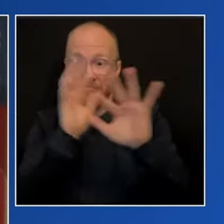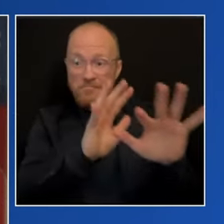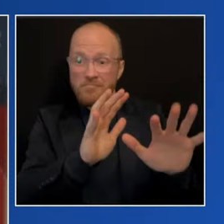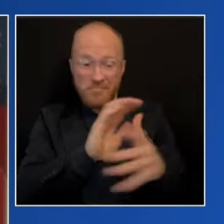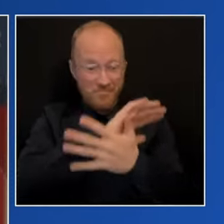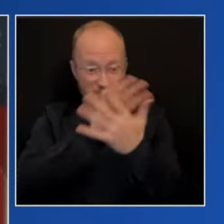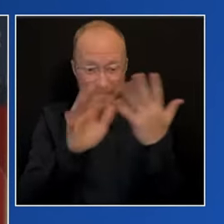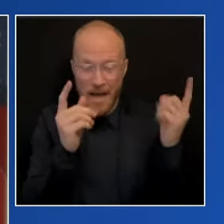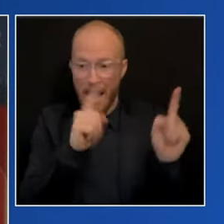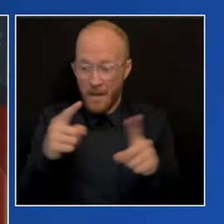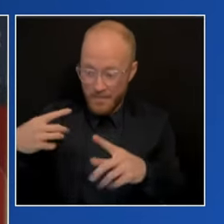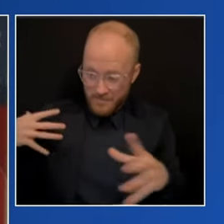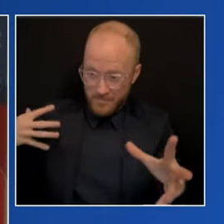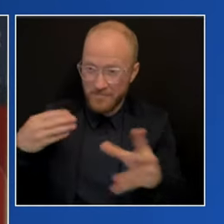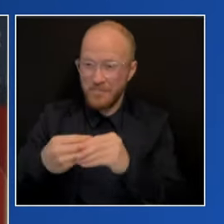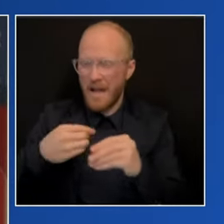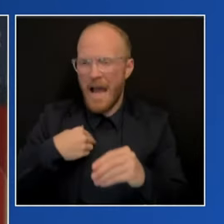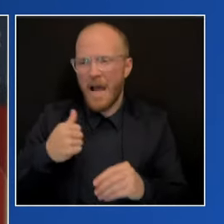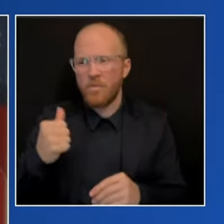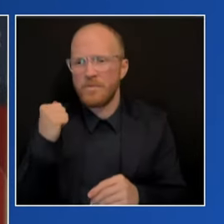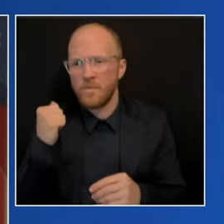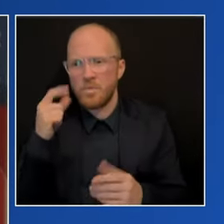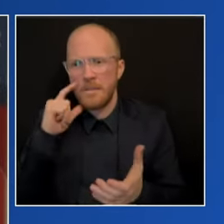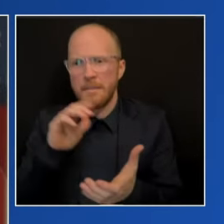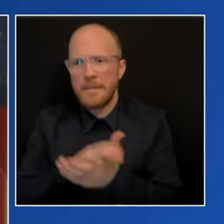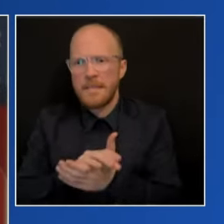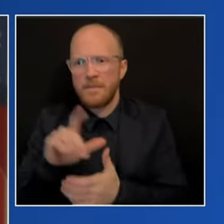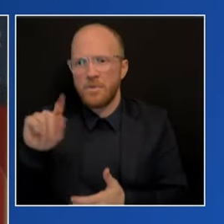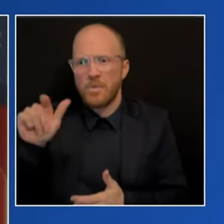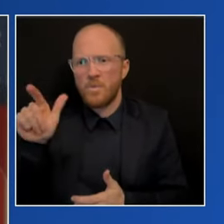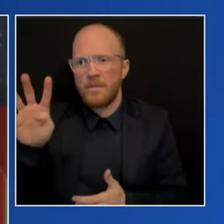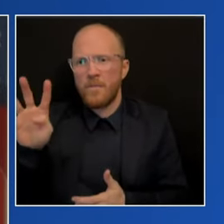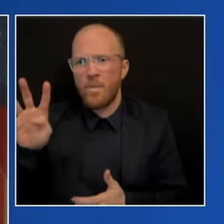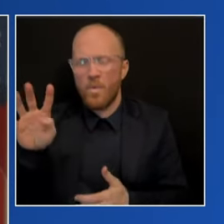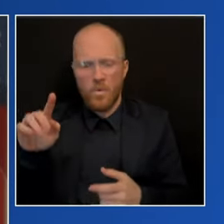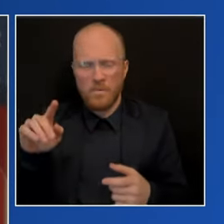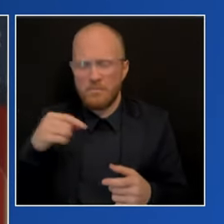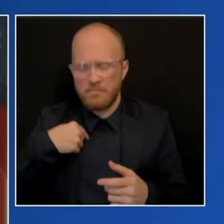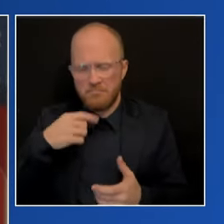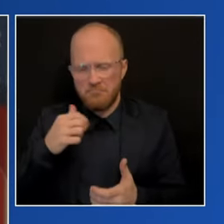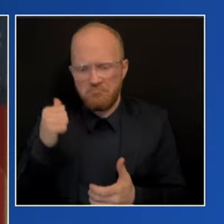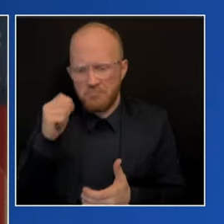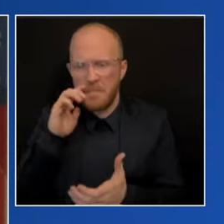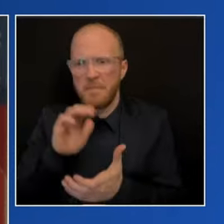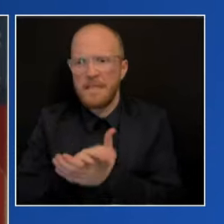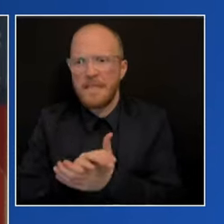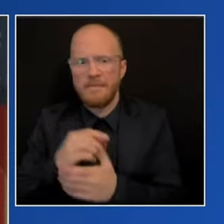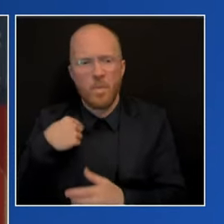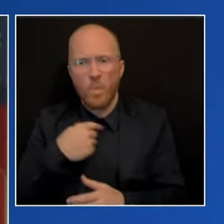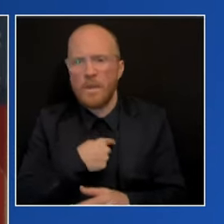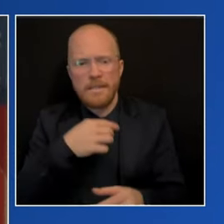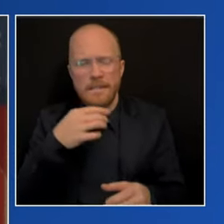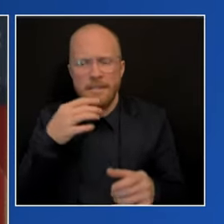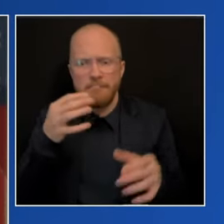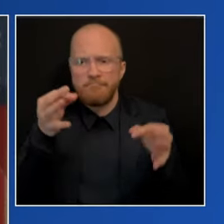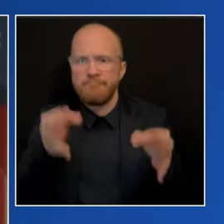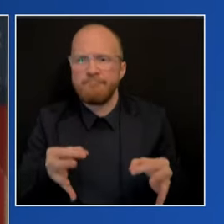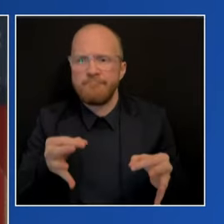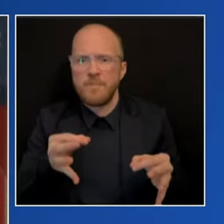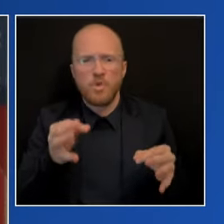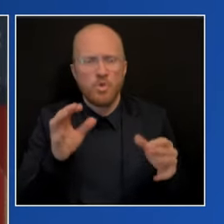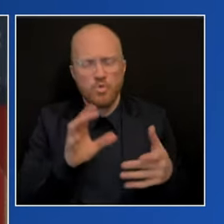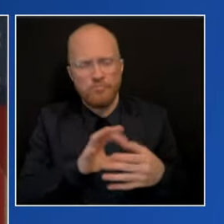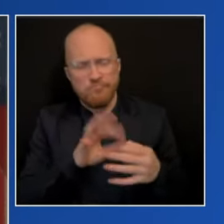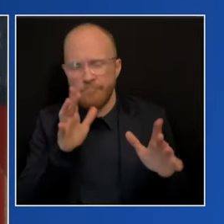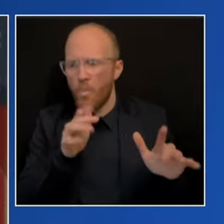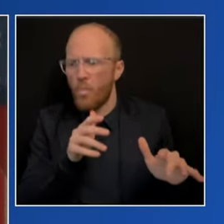believe that in 2024, we Americans will choose to walk away from what's made us the greatest nation in the history of